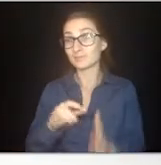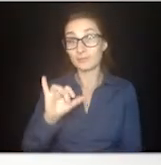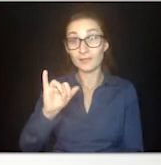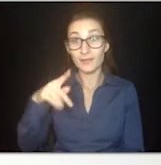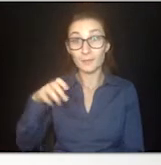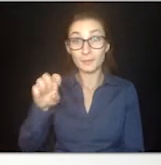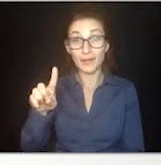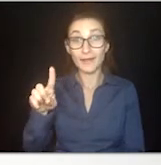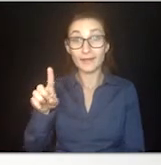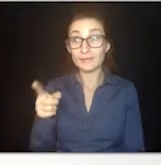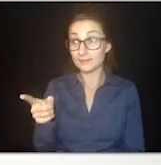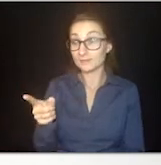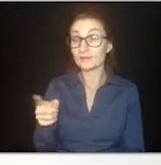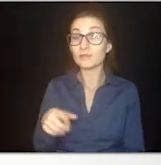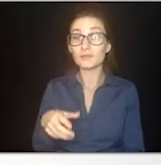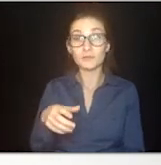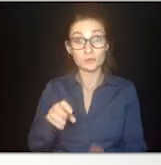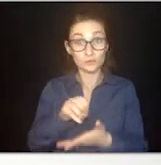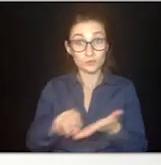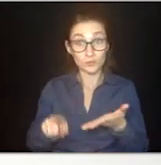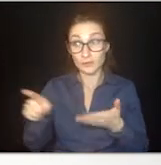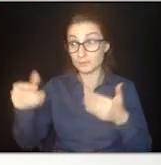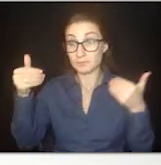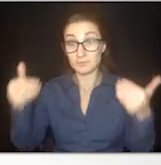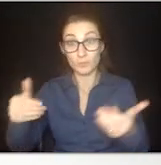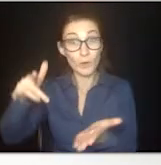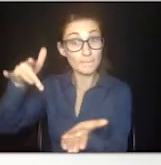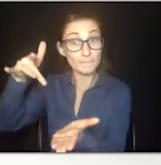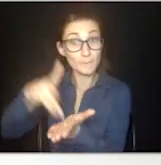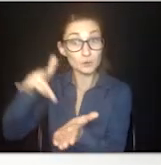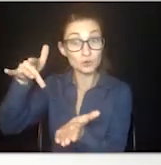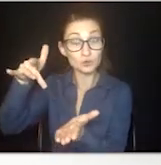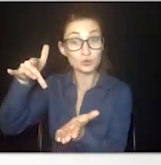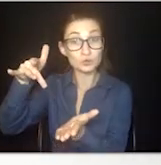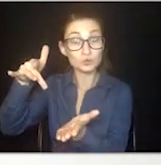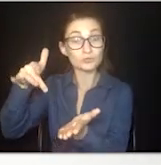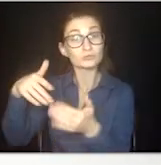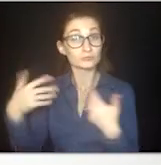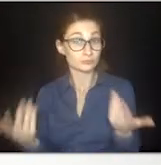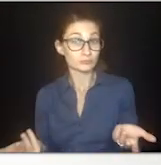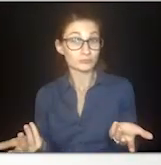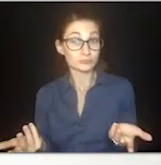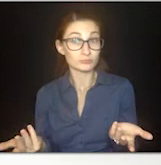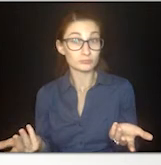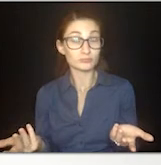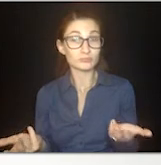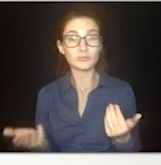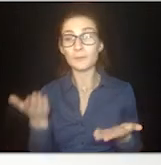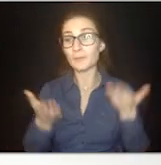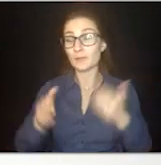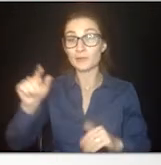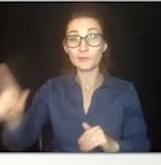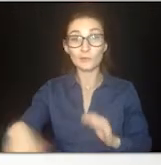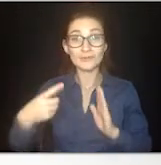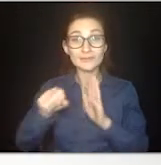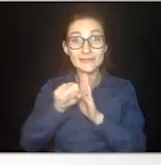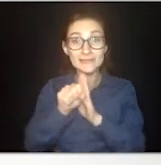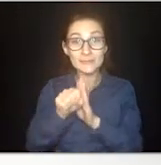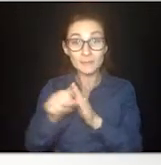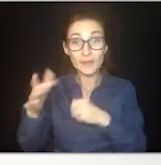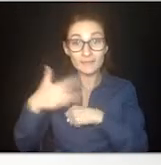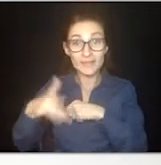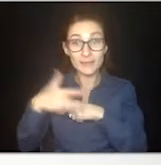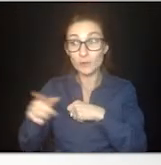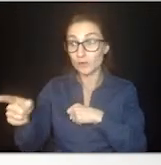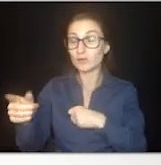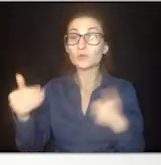the iPad, is the student going to push the button on the iPad? And probably to start, that's the only symbol